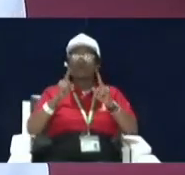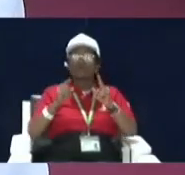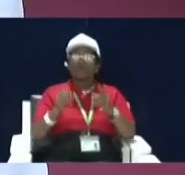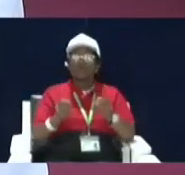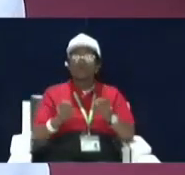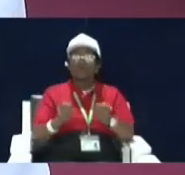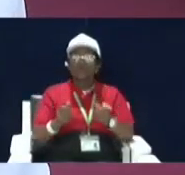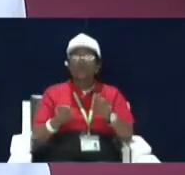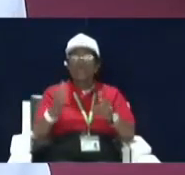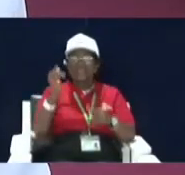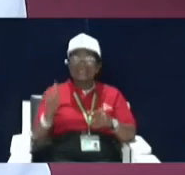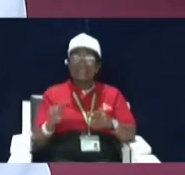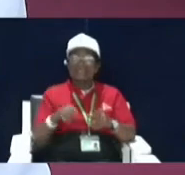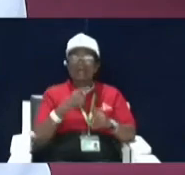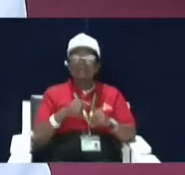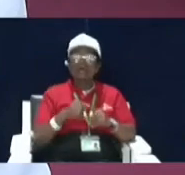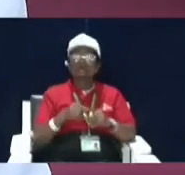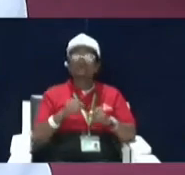spiritual.